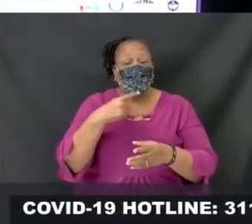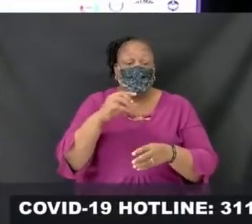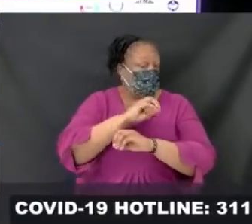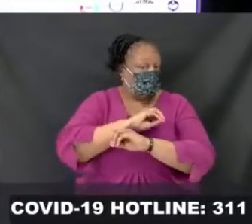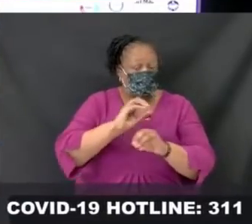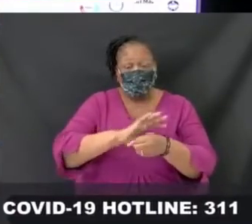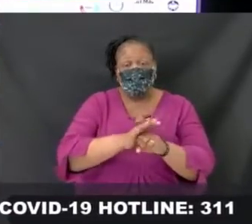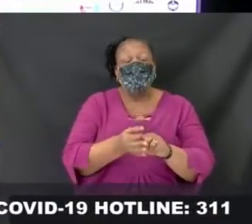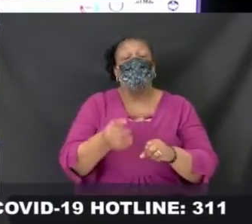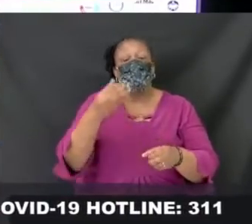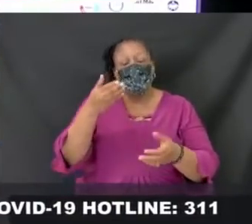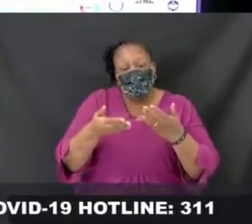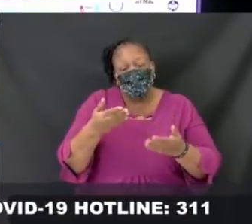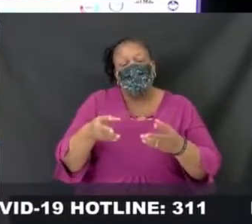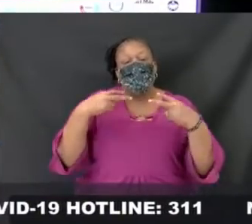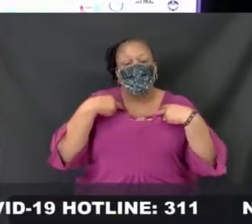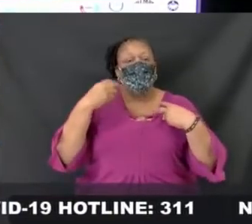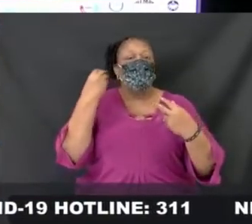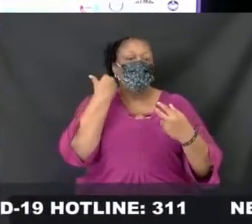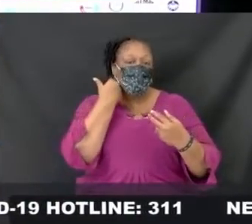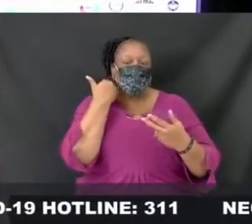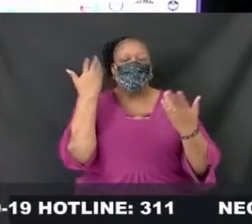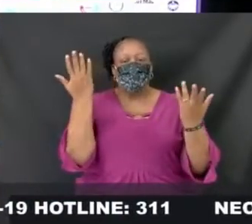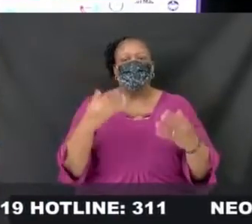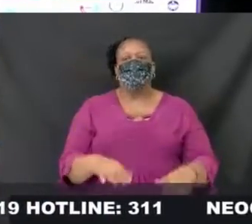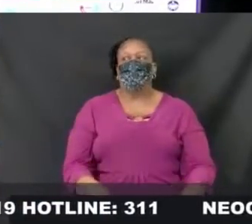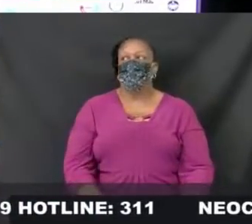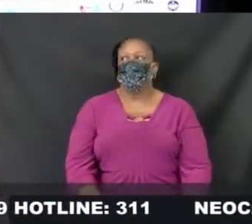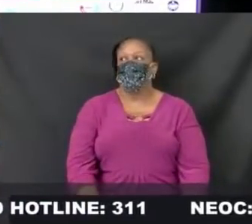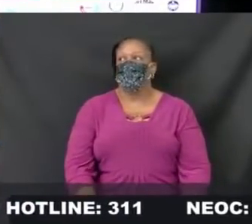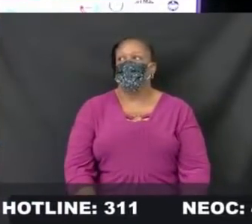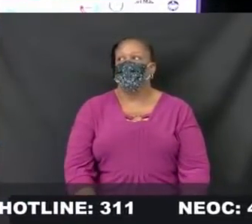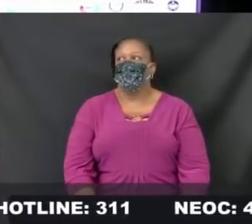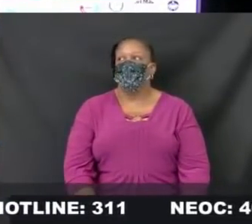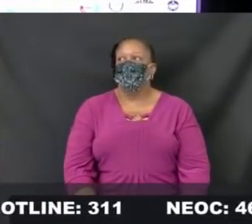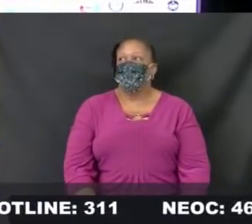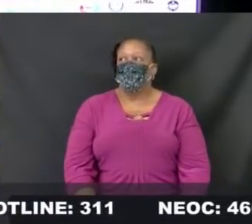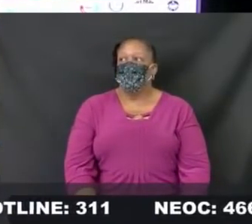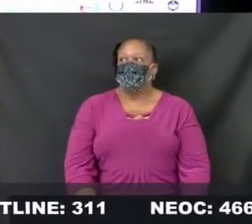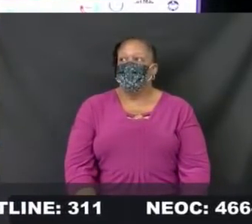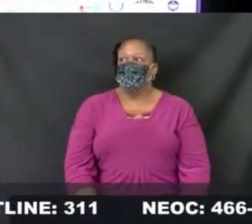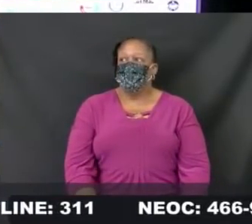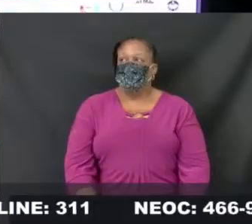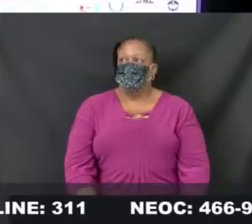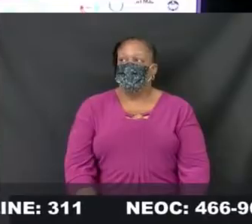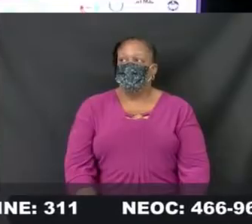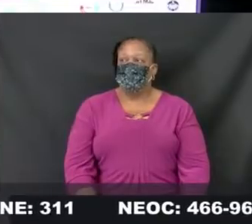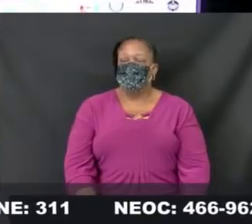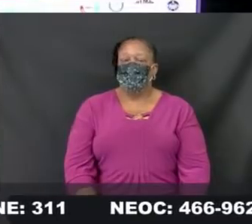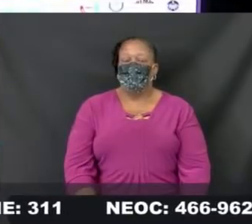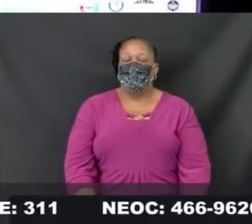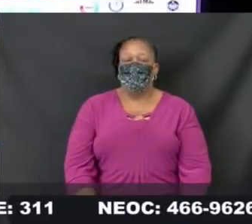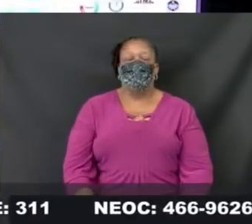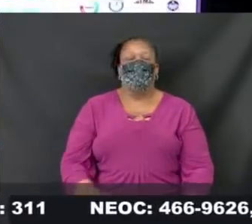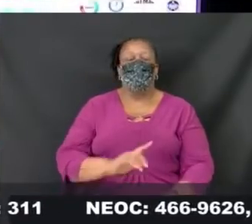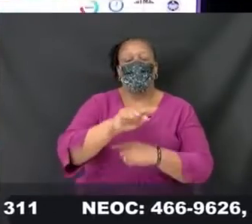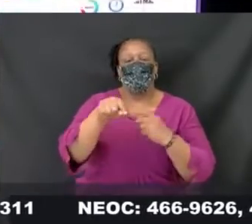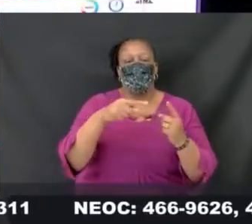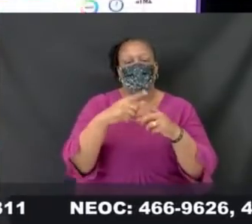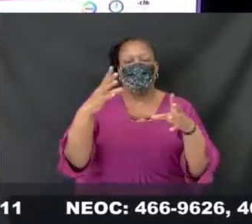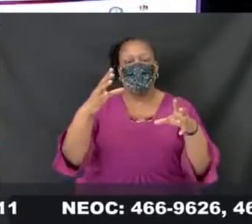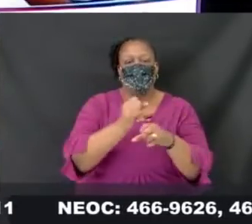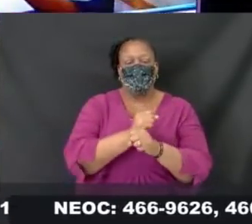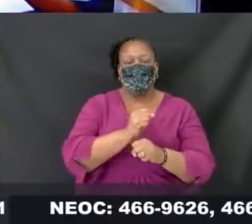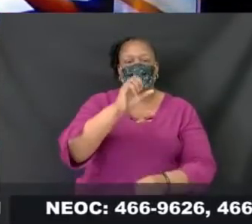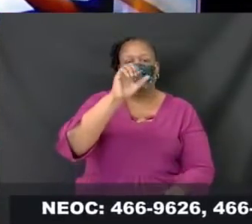Thank you, Doctor. When will the AstraZeneca be made available again? I